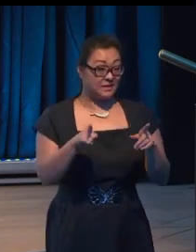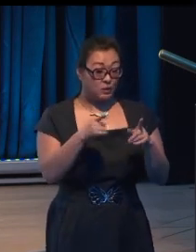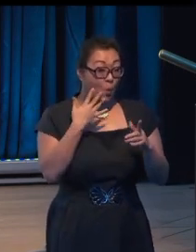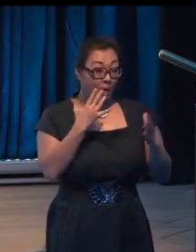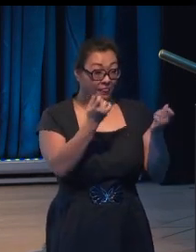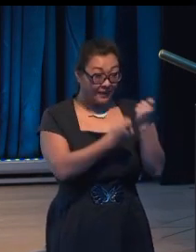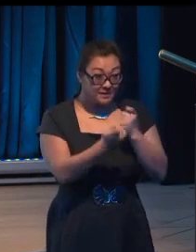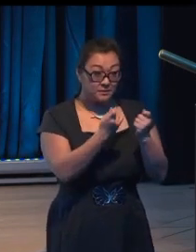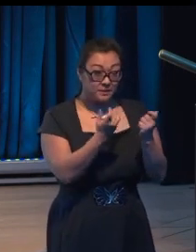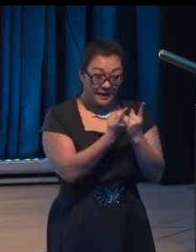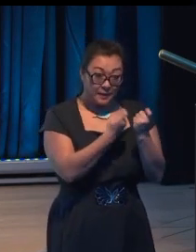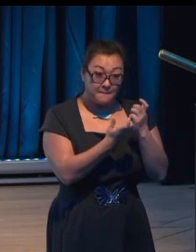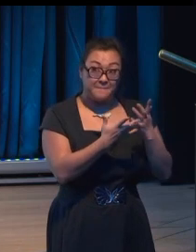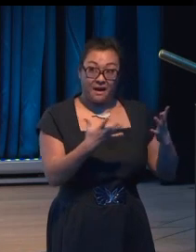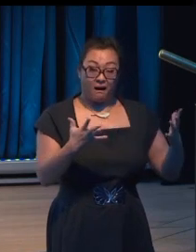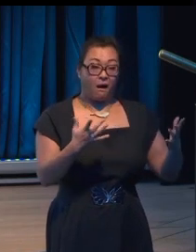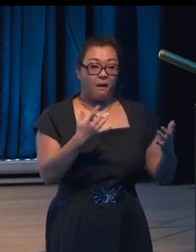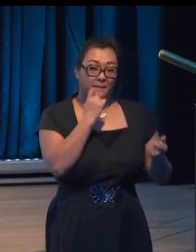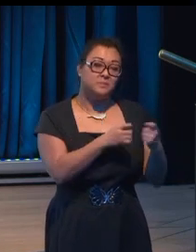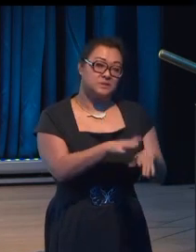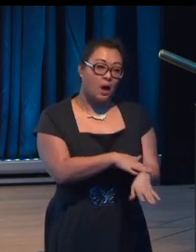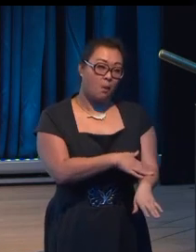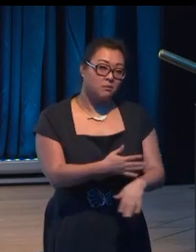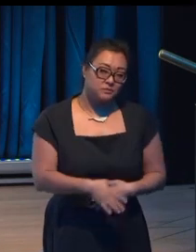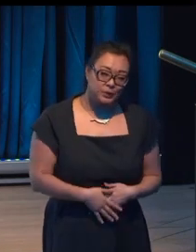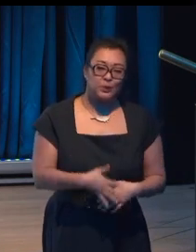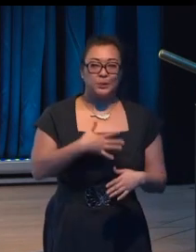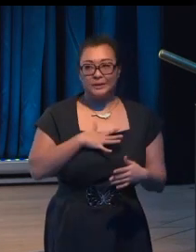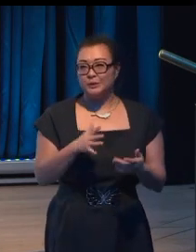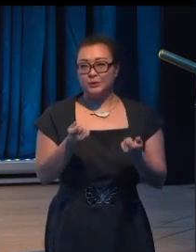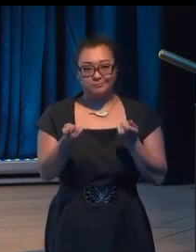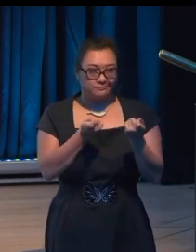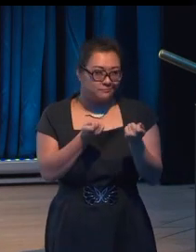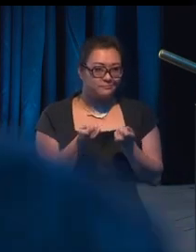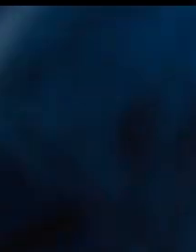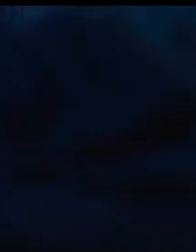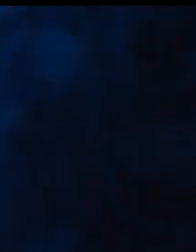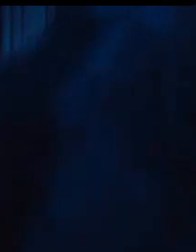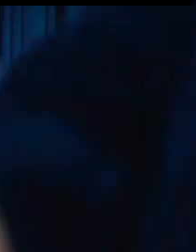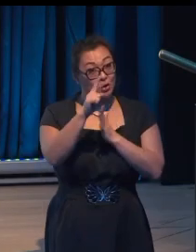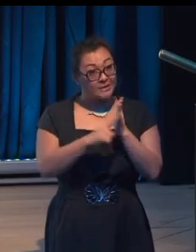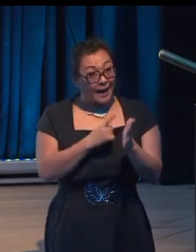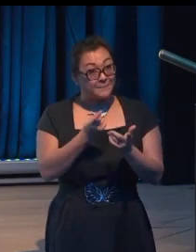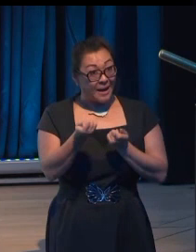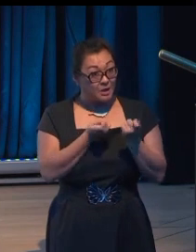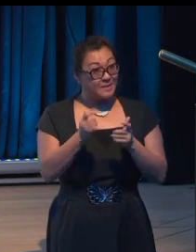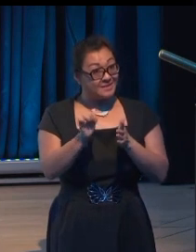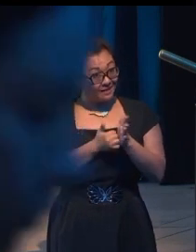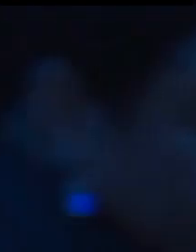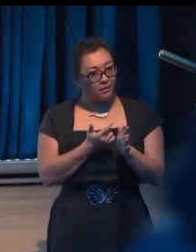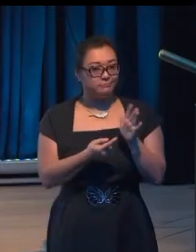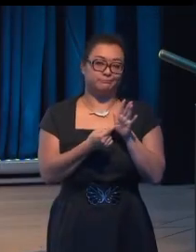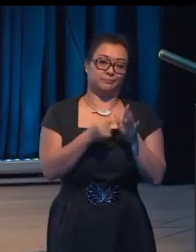important thing is to be able to manage this effectively. This is where any previous project management skills, even if it's organising your study schedule at